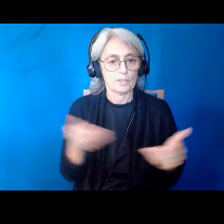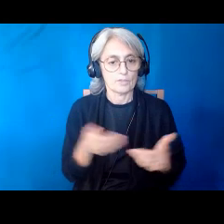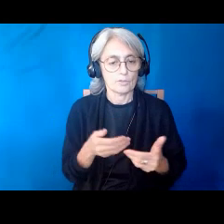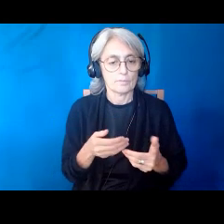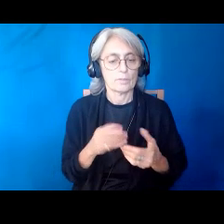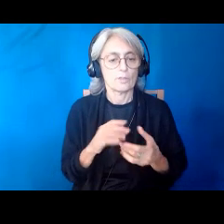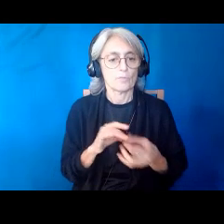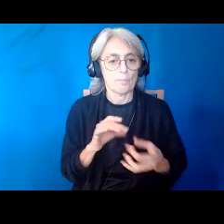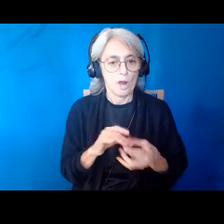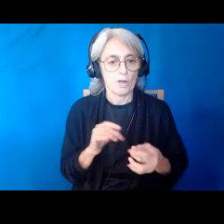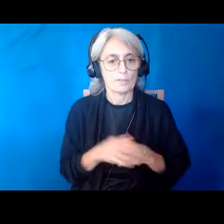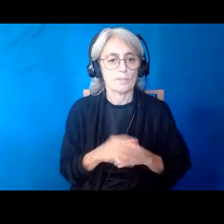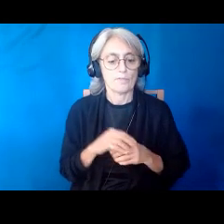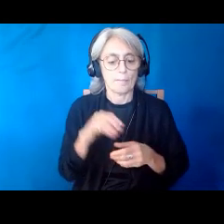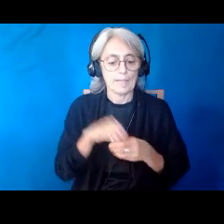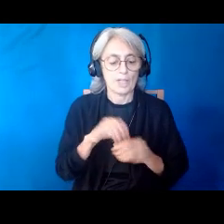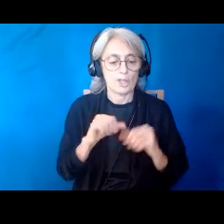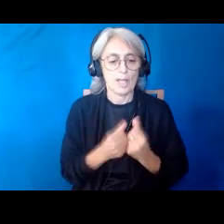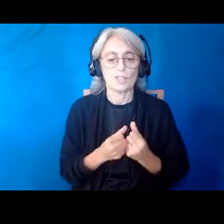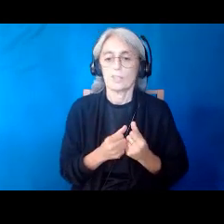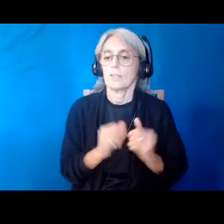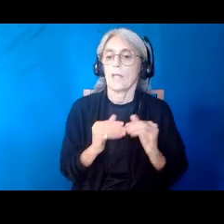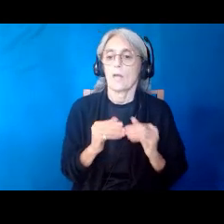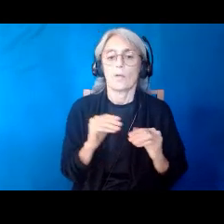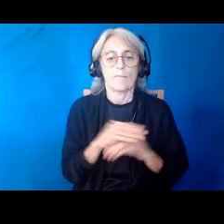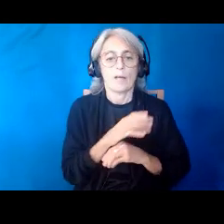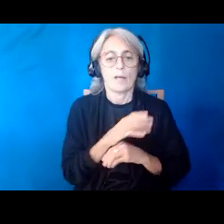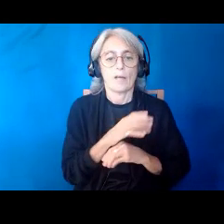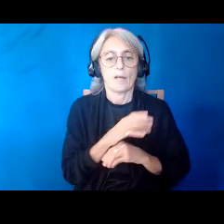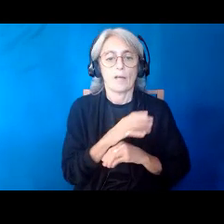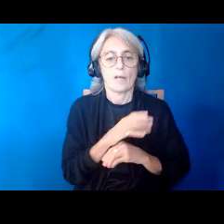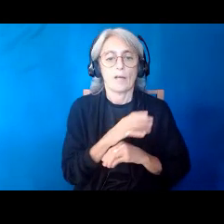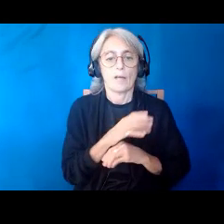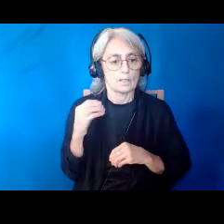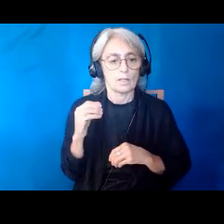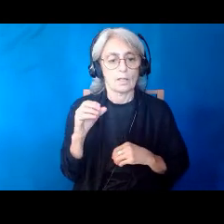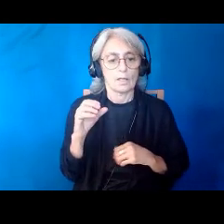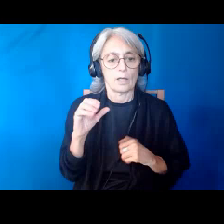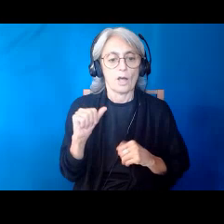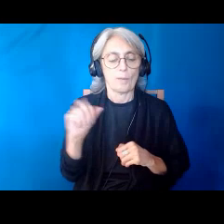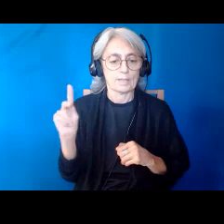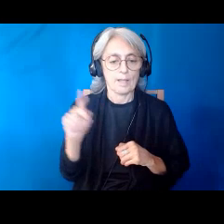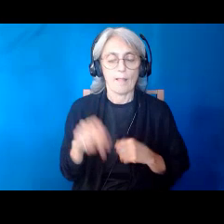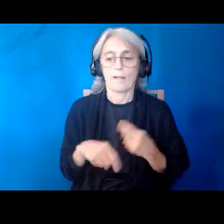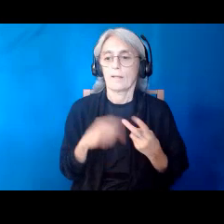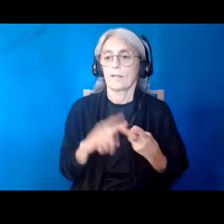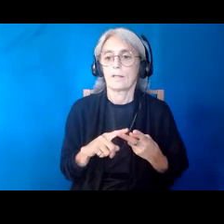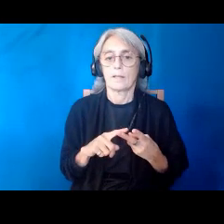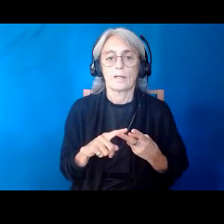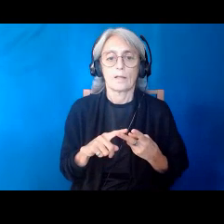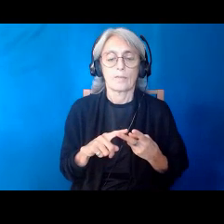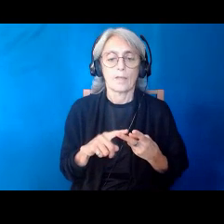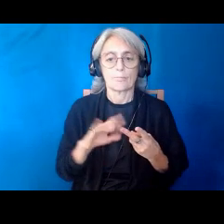from our Interagency Equity Advisory Committee Chair, our Ms. Kelly, followed by member Lisa Marie